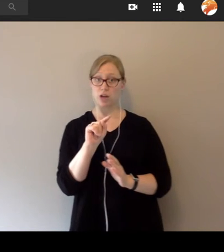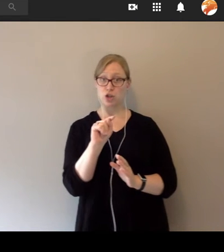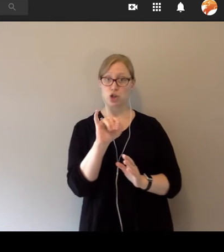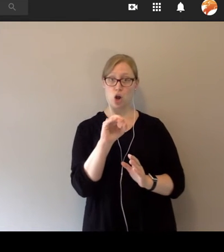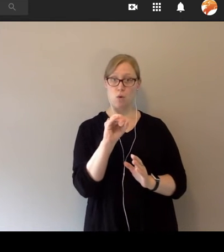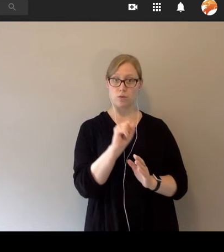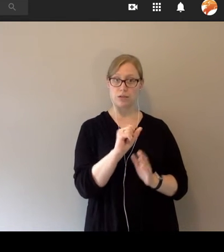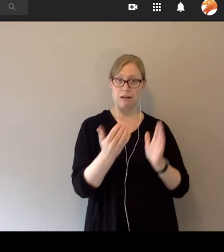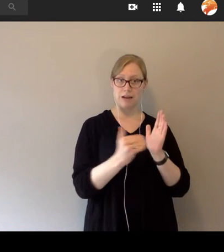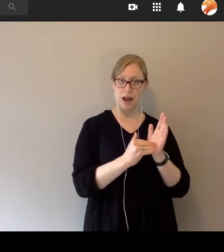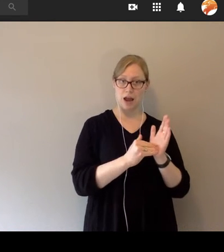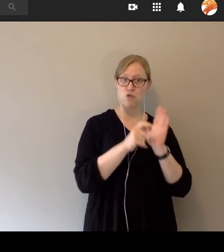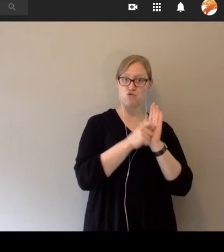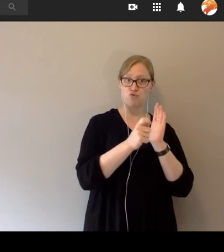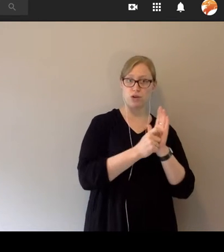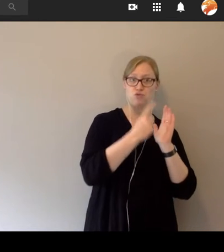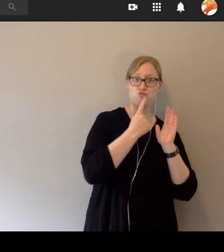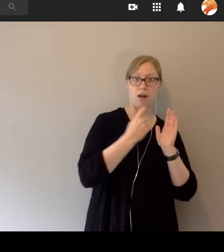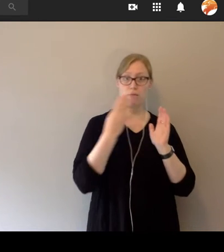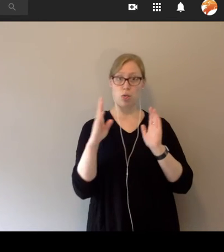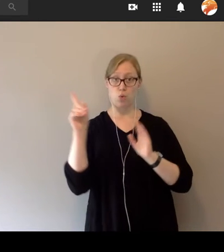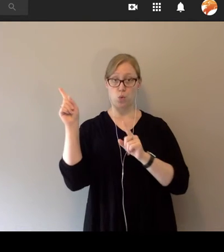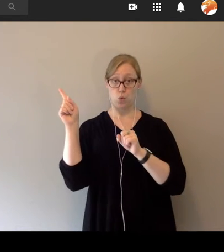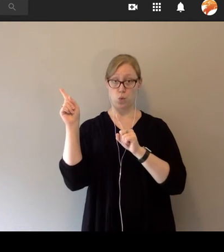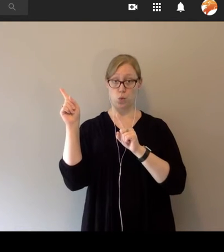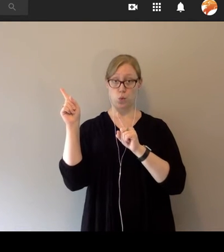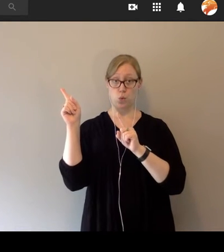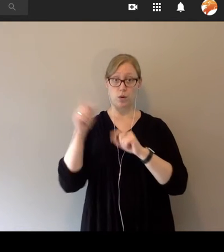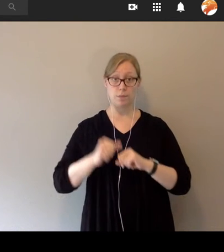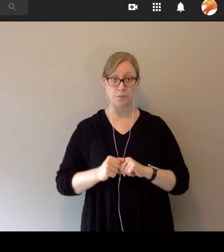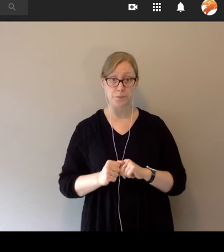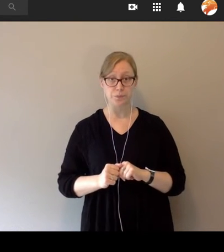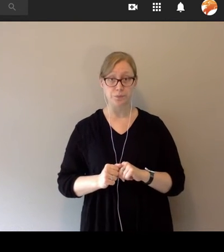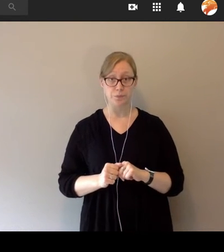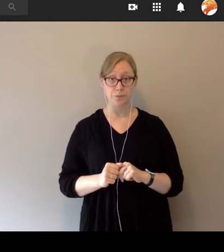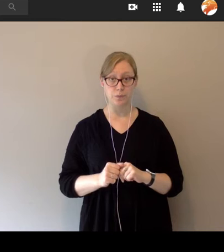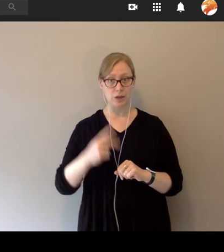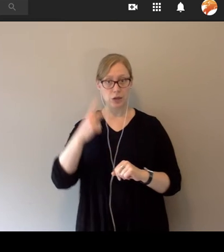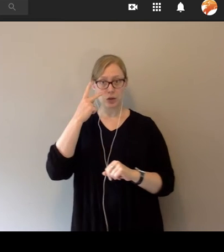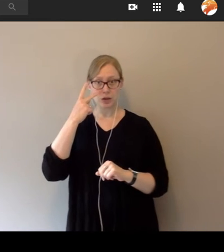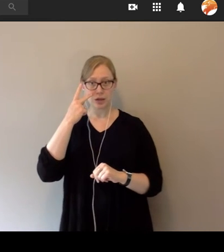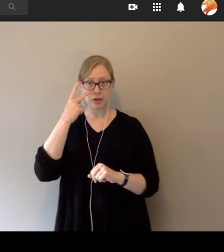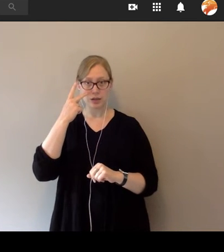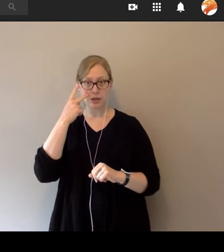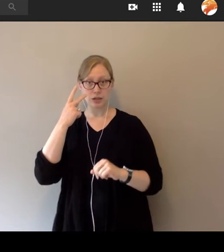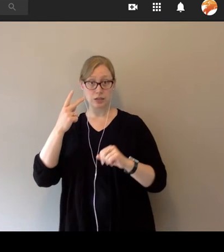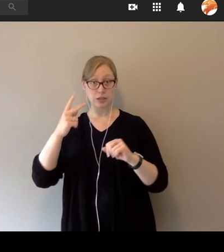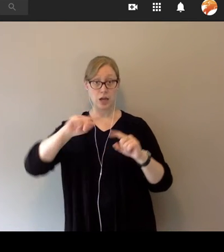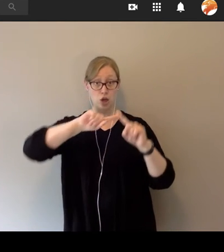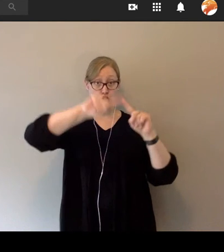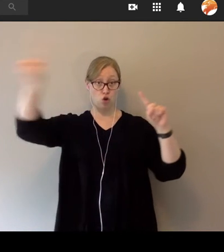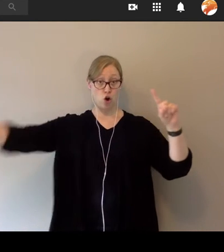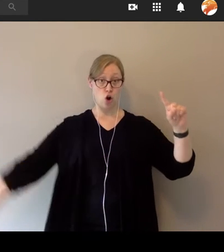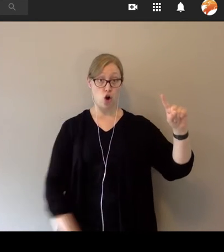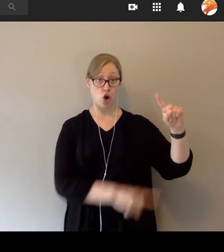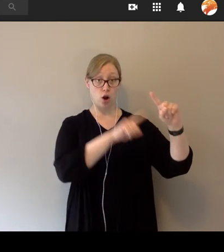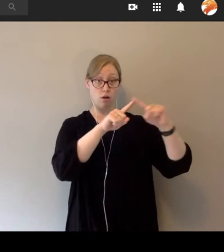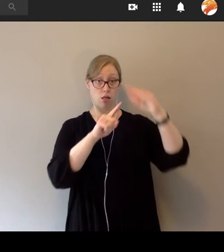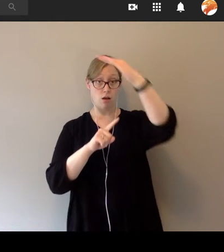cosine, adjacent over hypotenuse. You can see here that I drew a red triangle inside the arc of a circle, and you can see